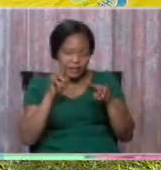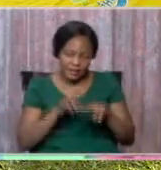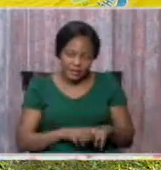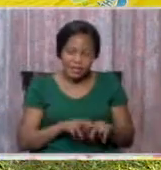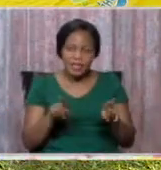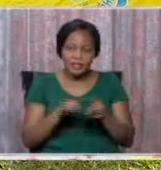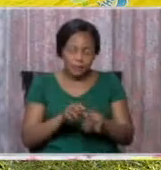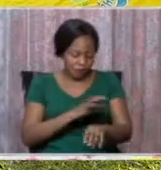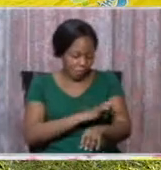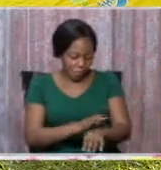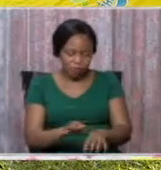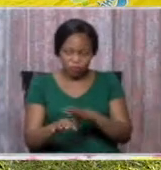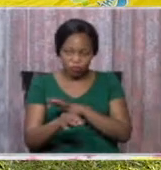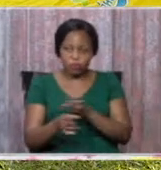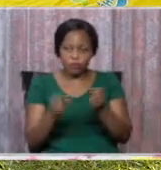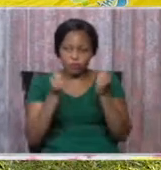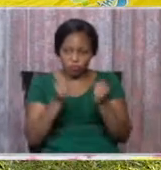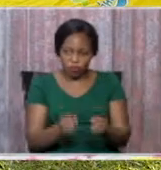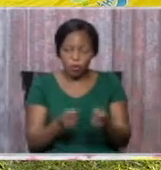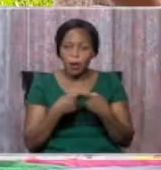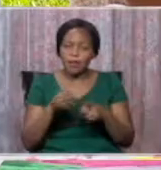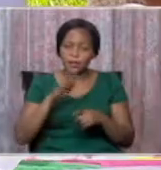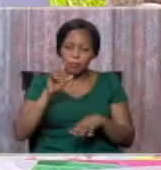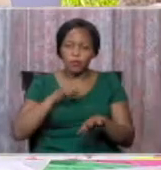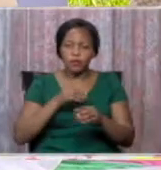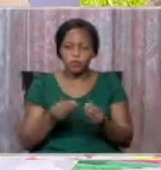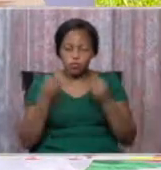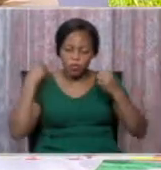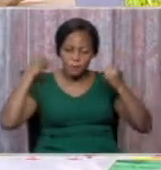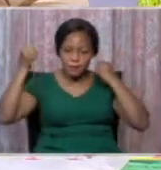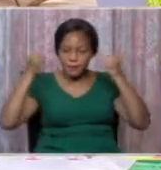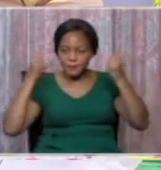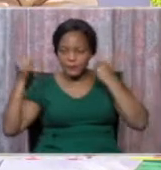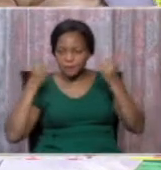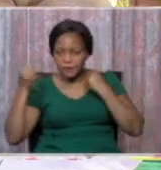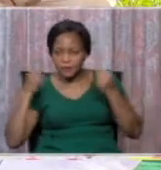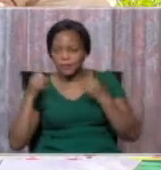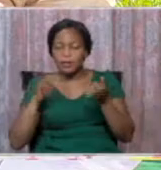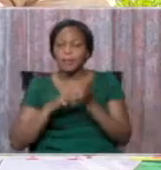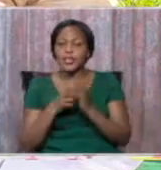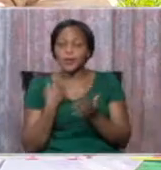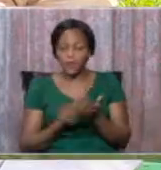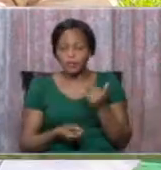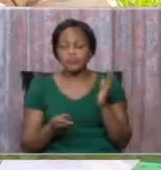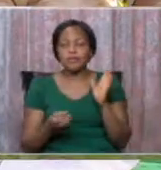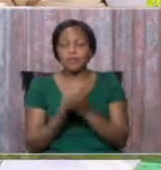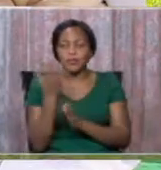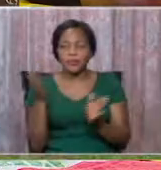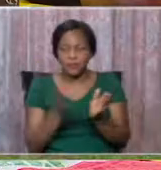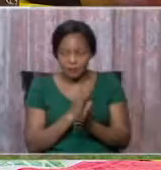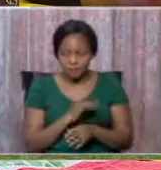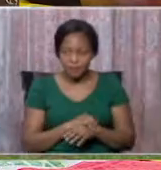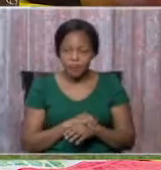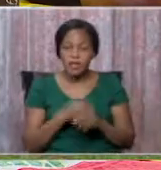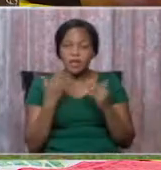even girls have a little bit of testosterone. It's what gives us, you know, because we get the Y hormone,